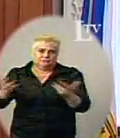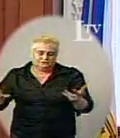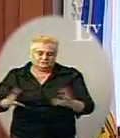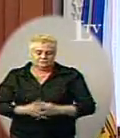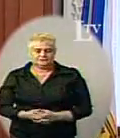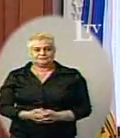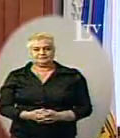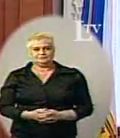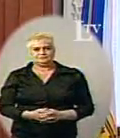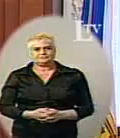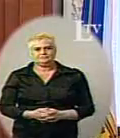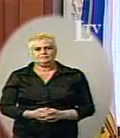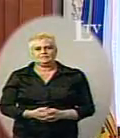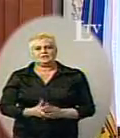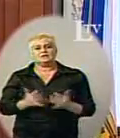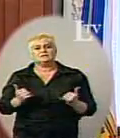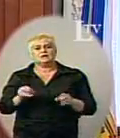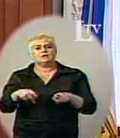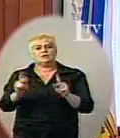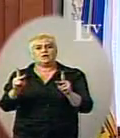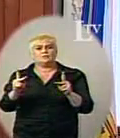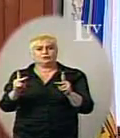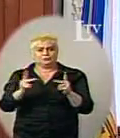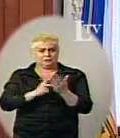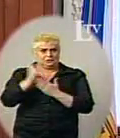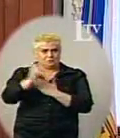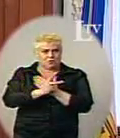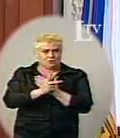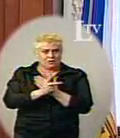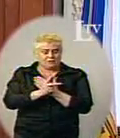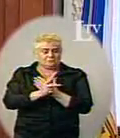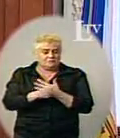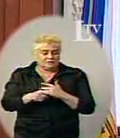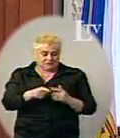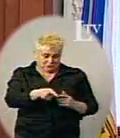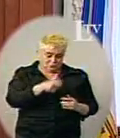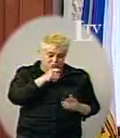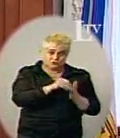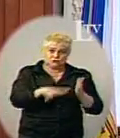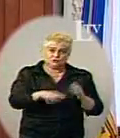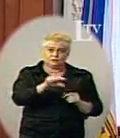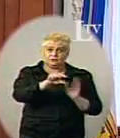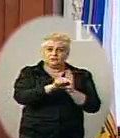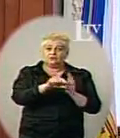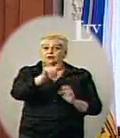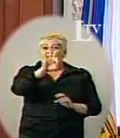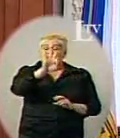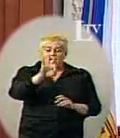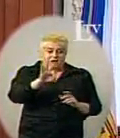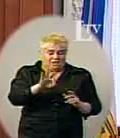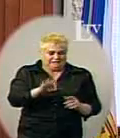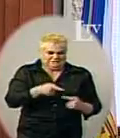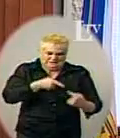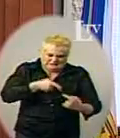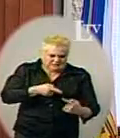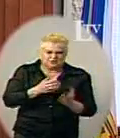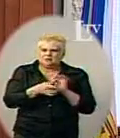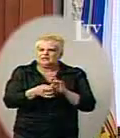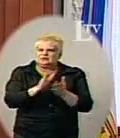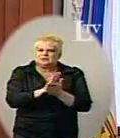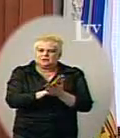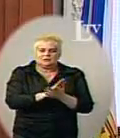new Discovering Opportunities program will help struggling grade 9 students get excited about school